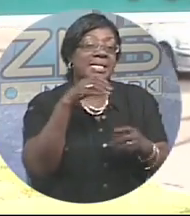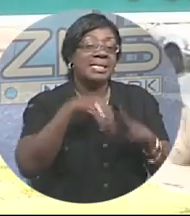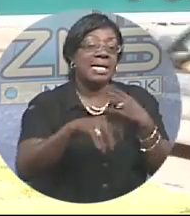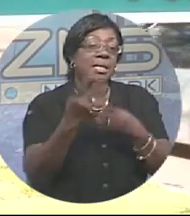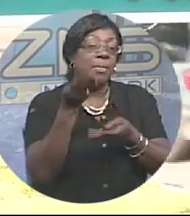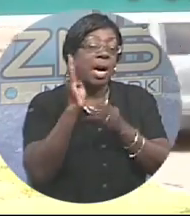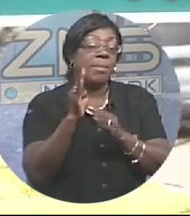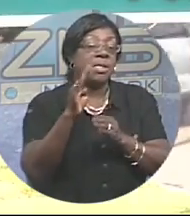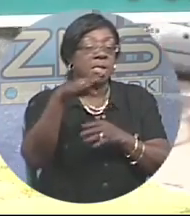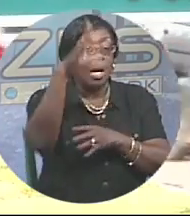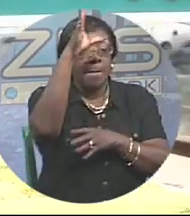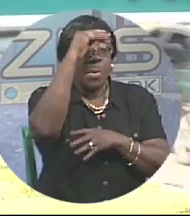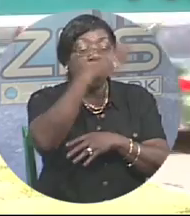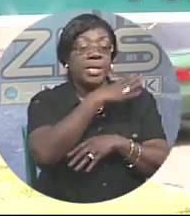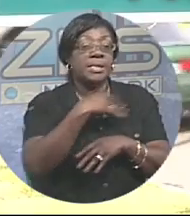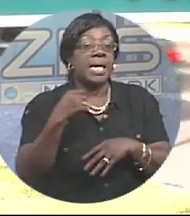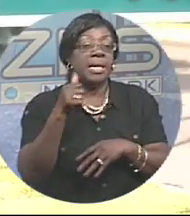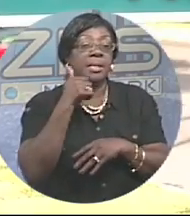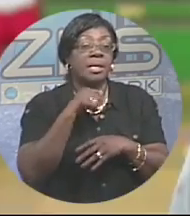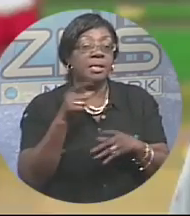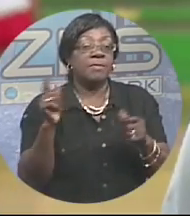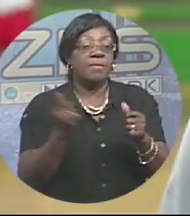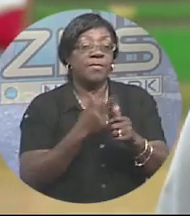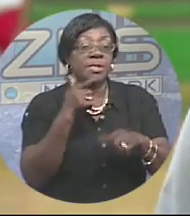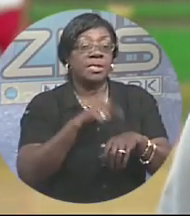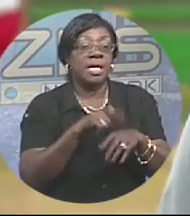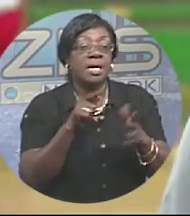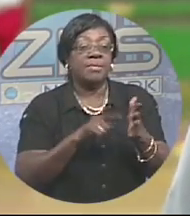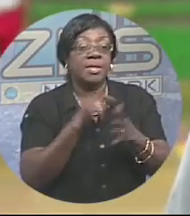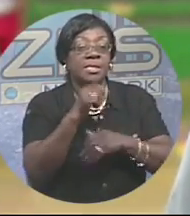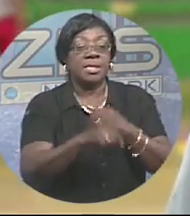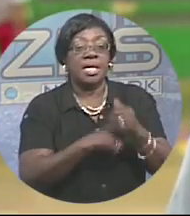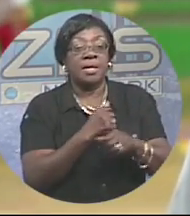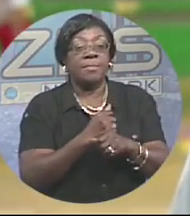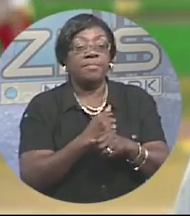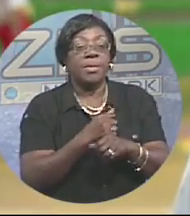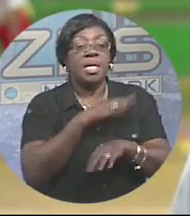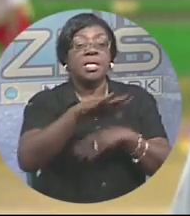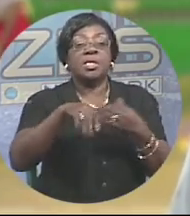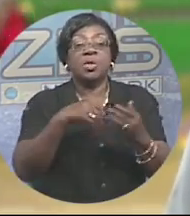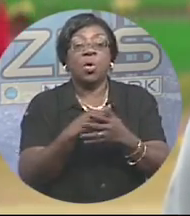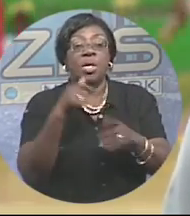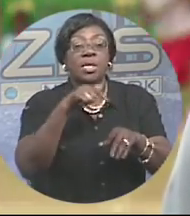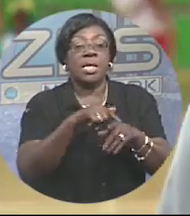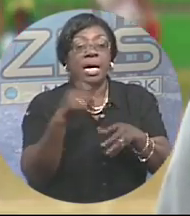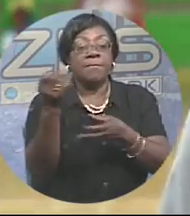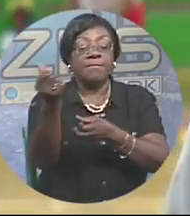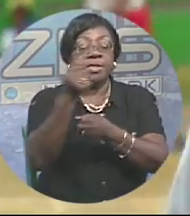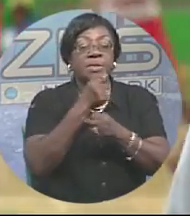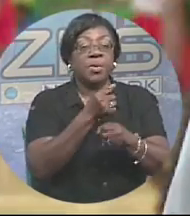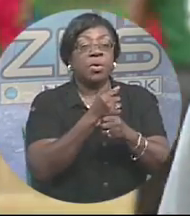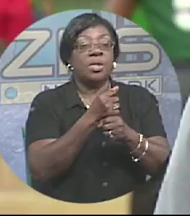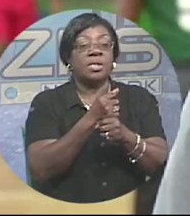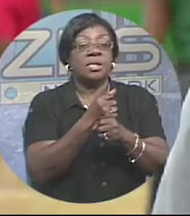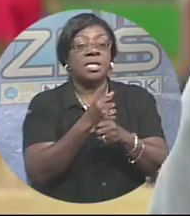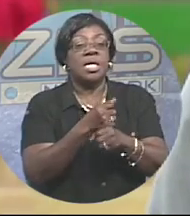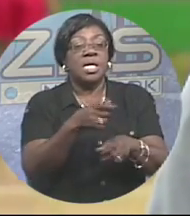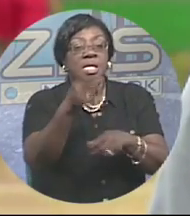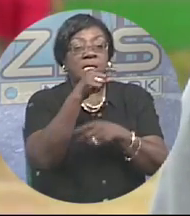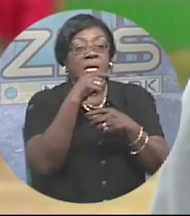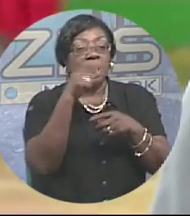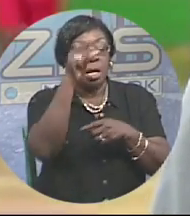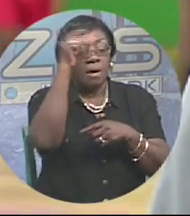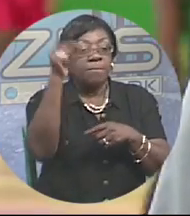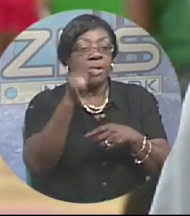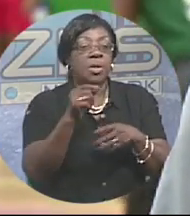girls, for the first time this year. Well, that's all the time for Sports Saturday, but remember, the government school volleyball championships